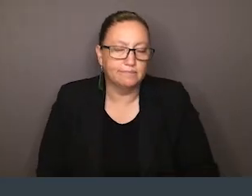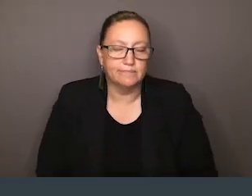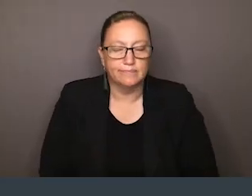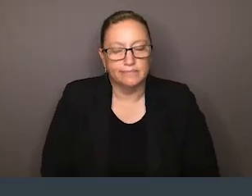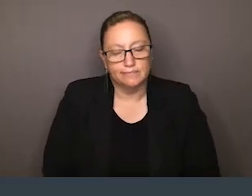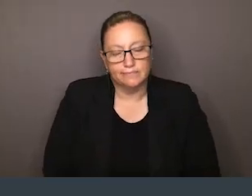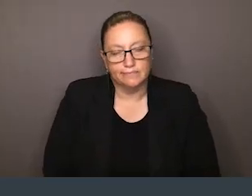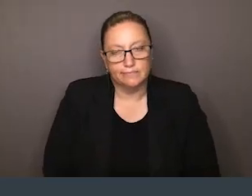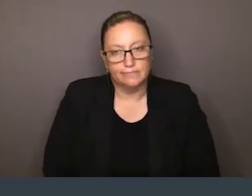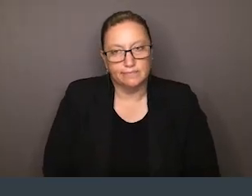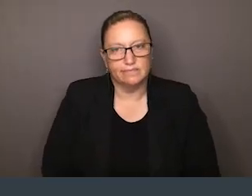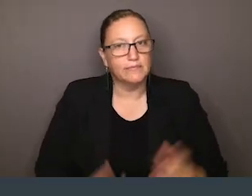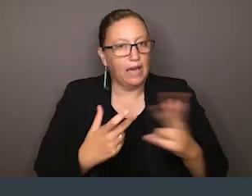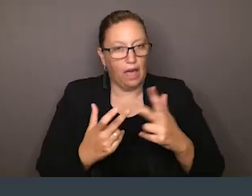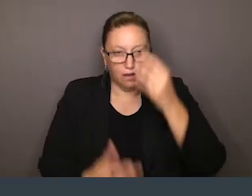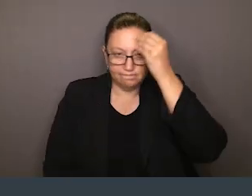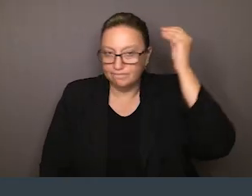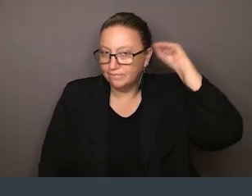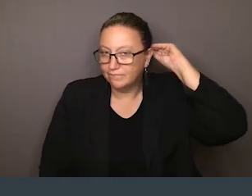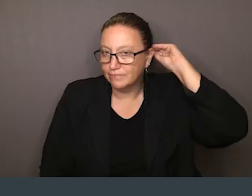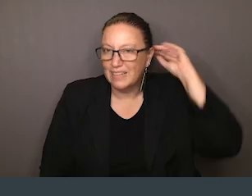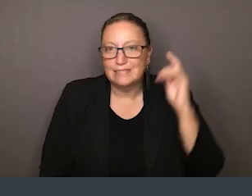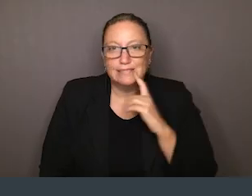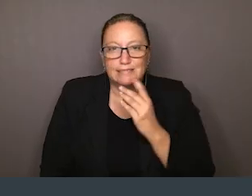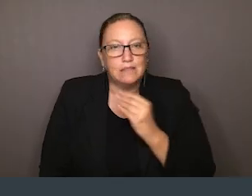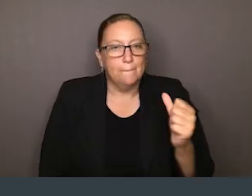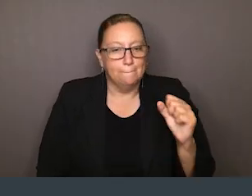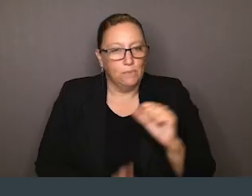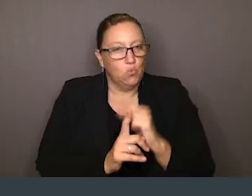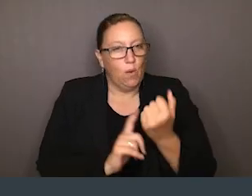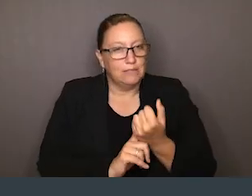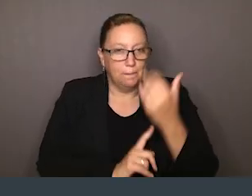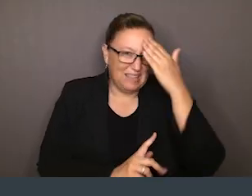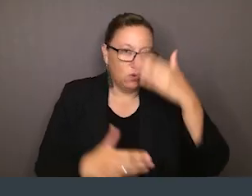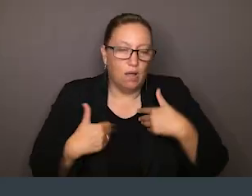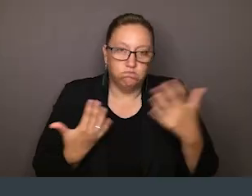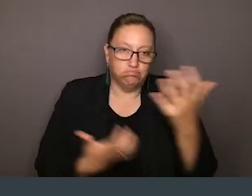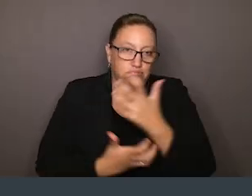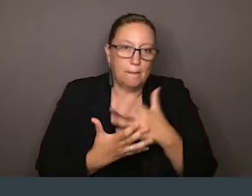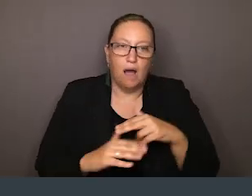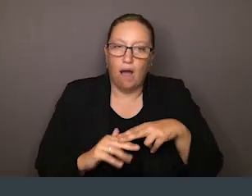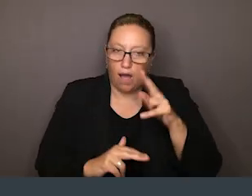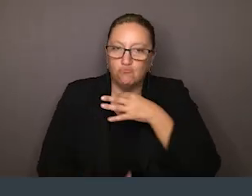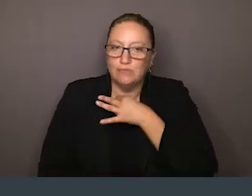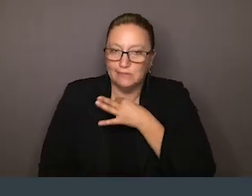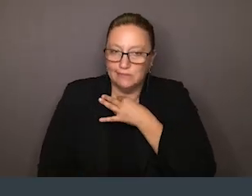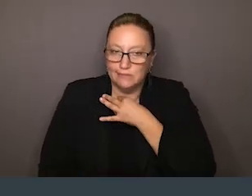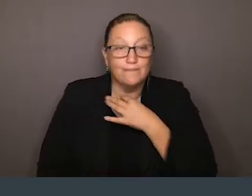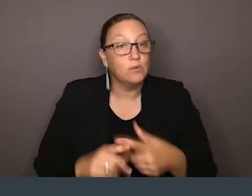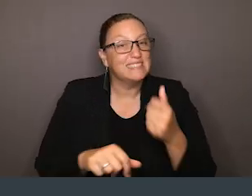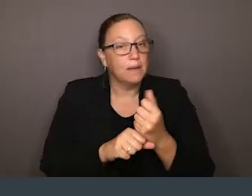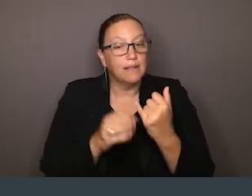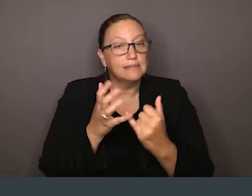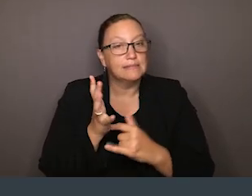Another takeaway message is that there are some situations where mental health seems to be particularly at risk. For example, Stefan spoke about